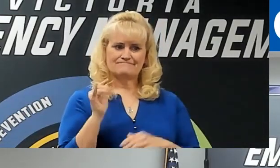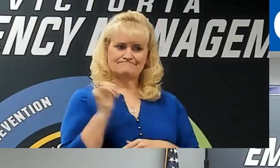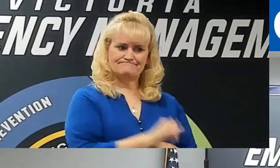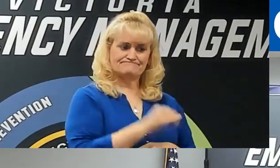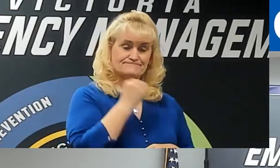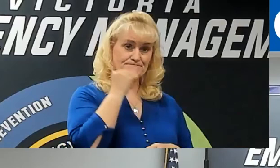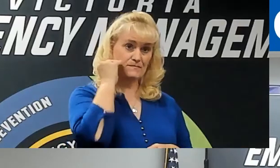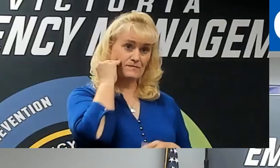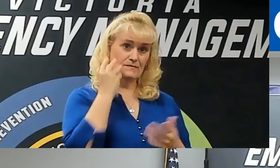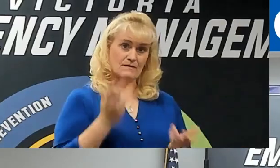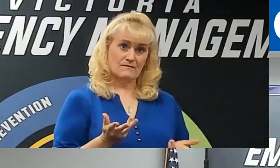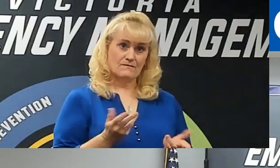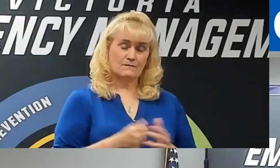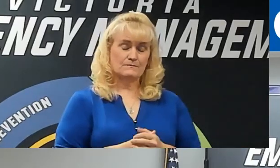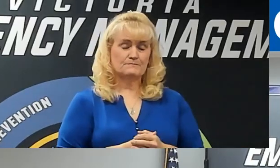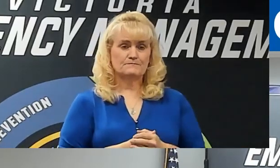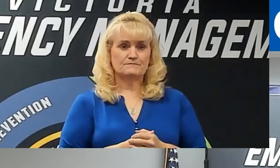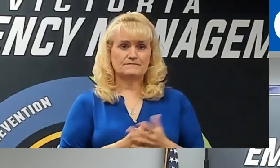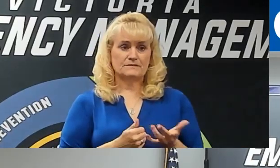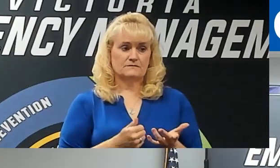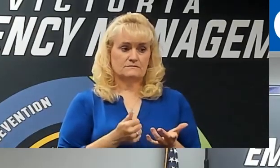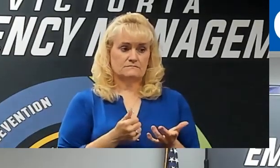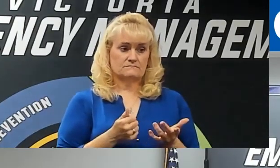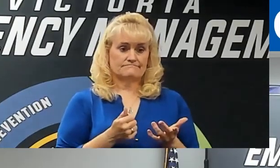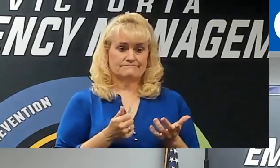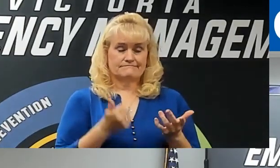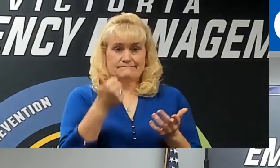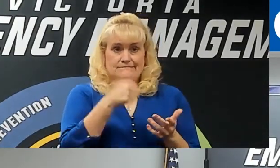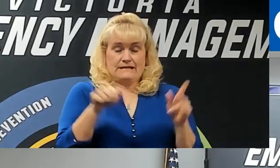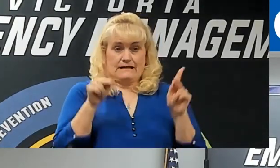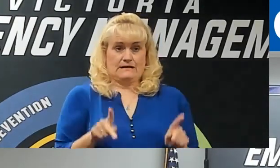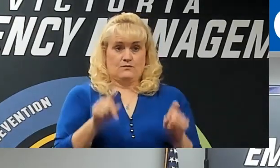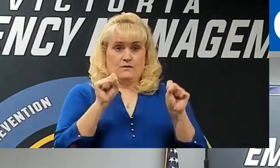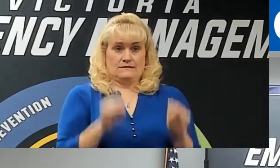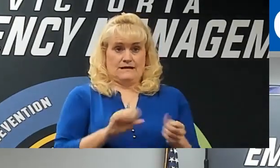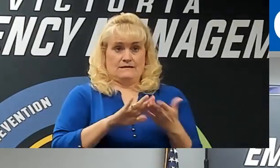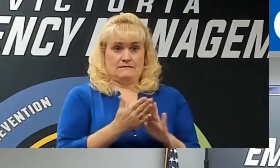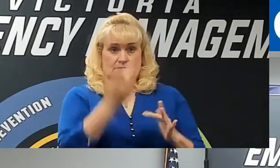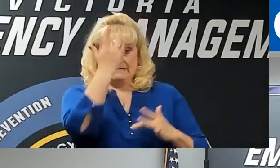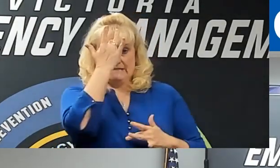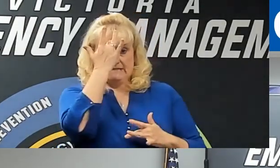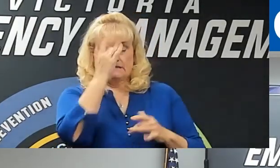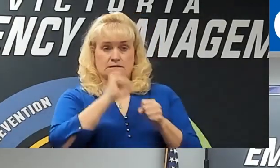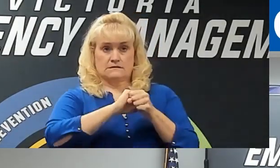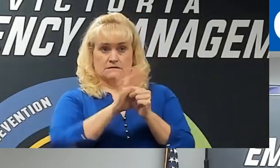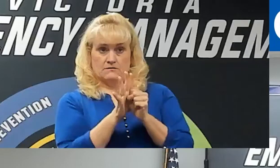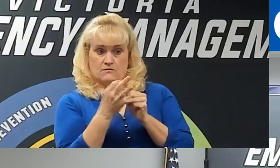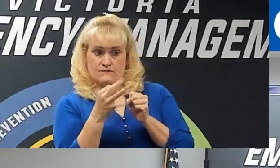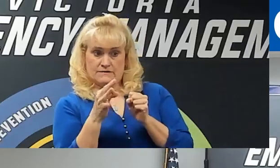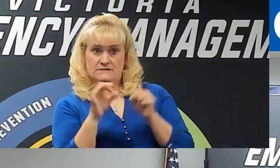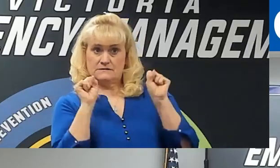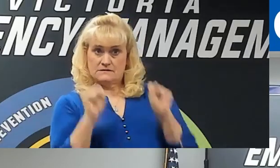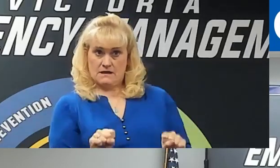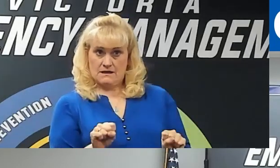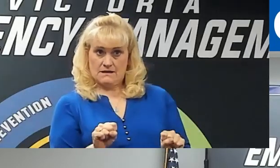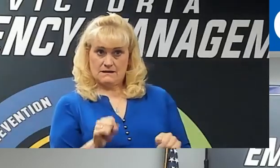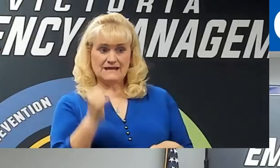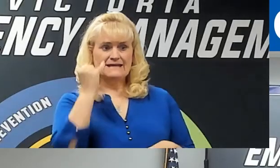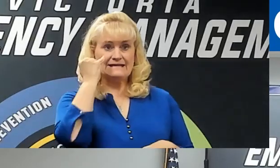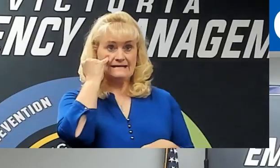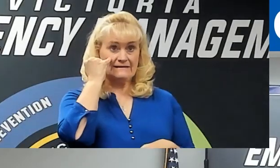Absolutely anybody can get COVID, even if you're super careful, it can still happen. And if you have